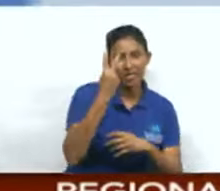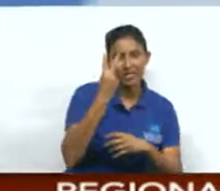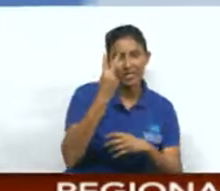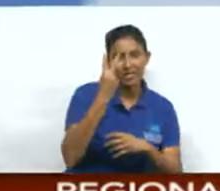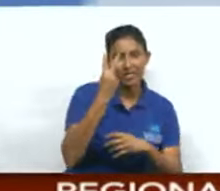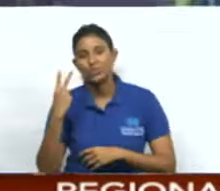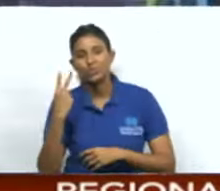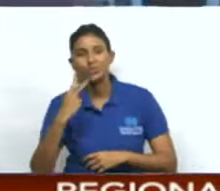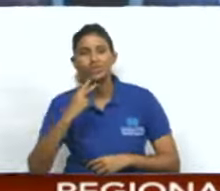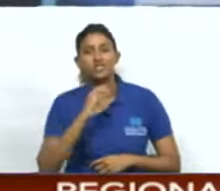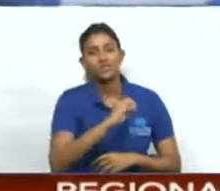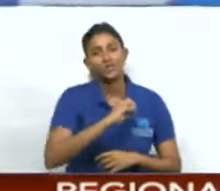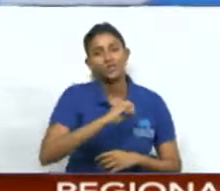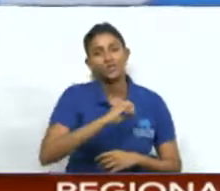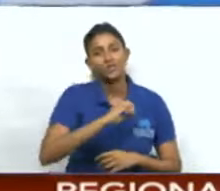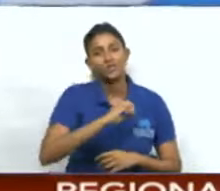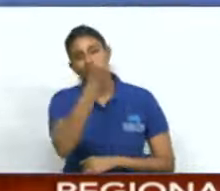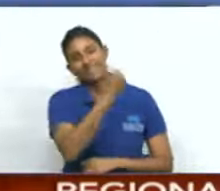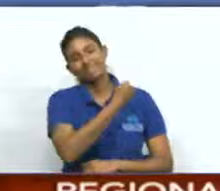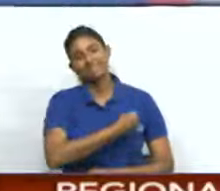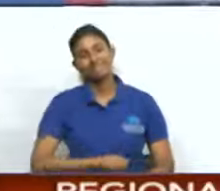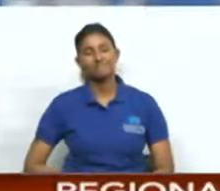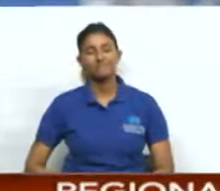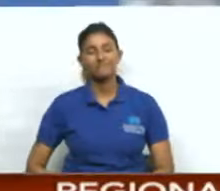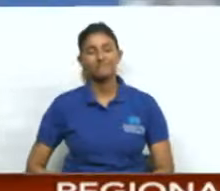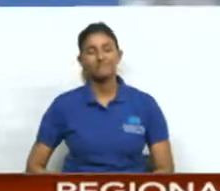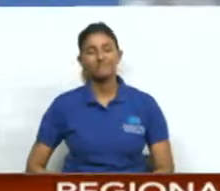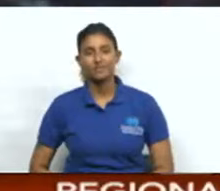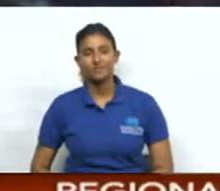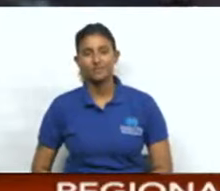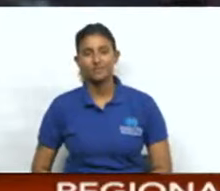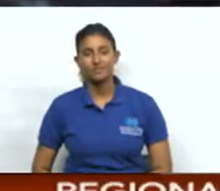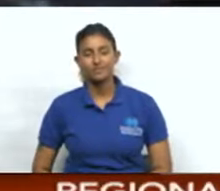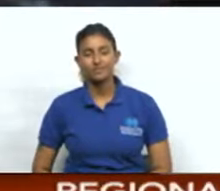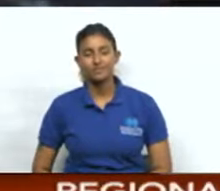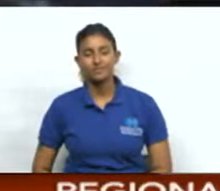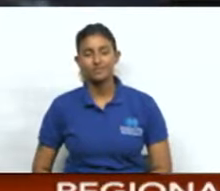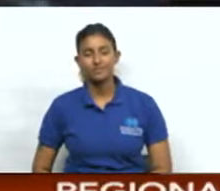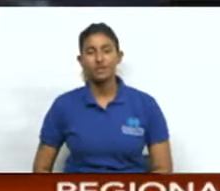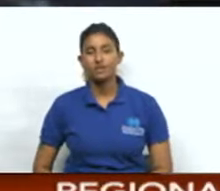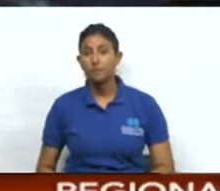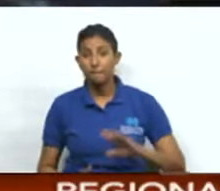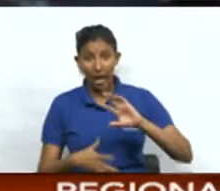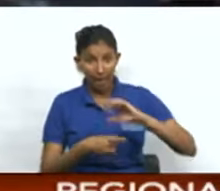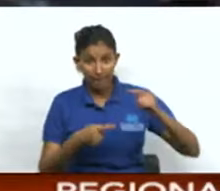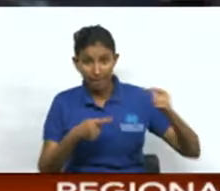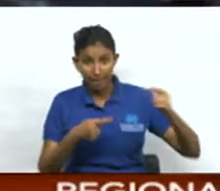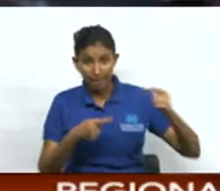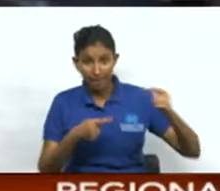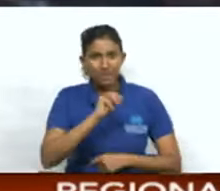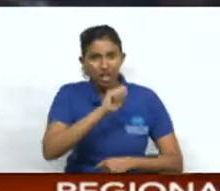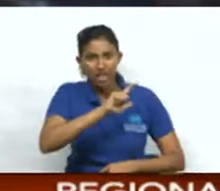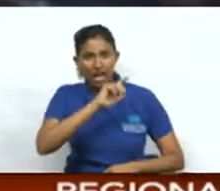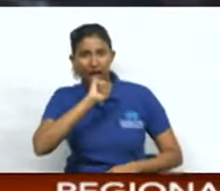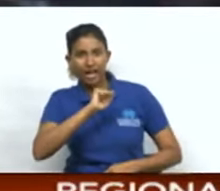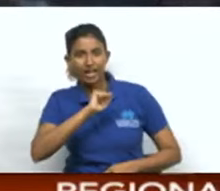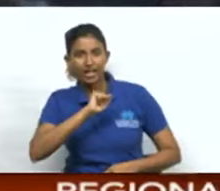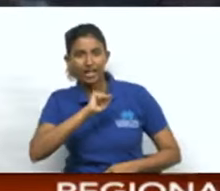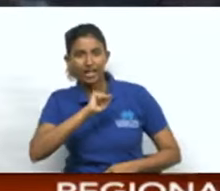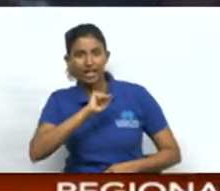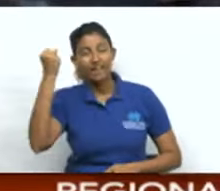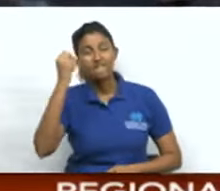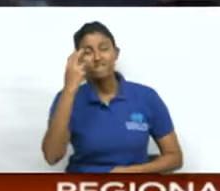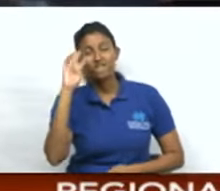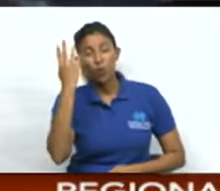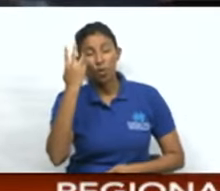Sport. Staying at the Games, Michelle Liahi captured Trinidad and Tobago's 4th medal at the ongoing Pan American Games last night,